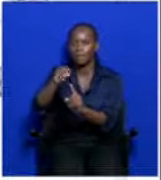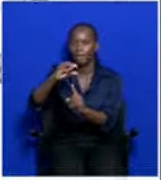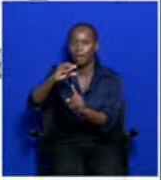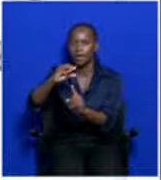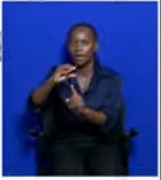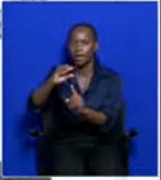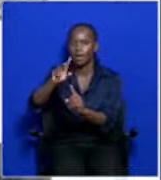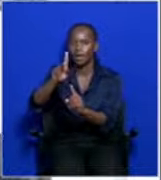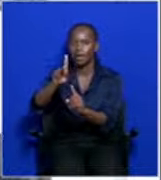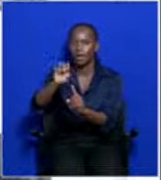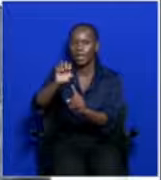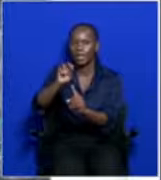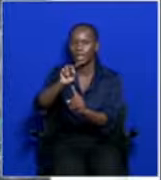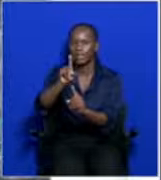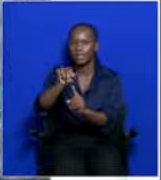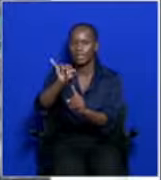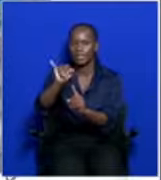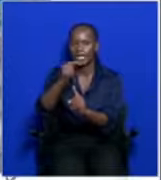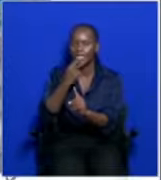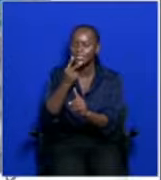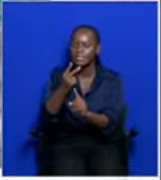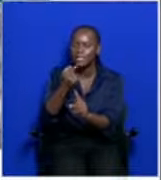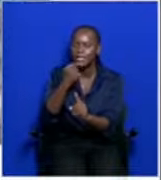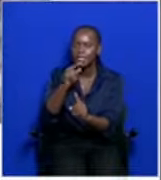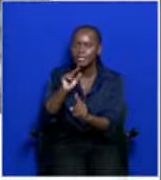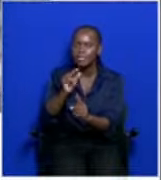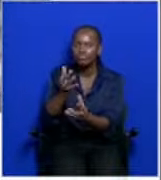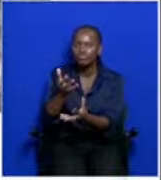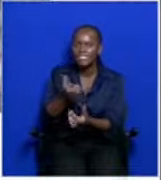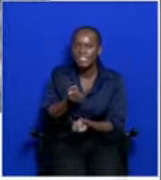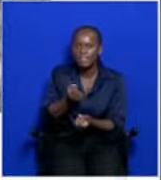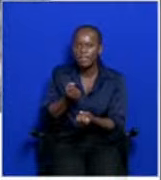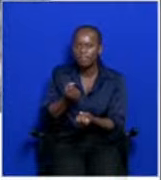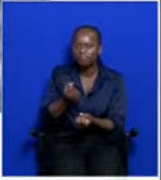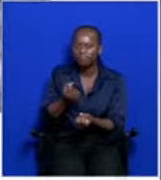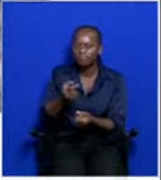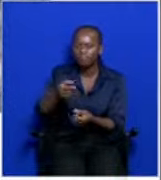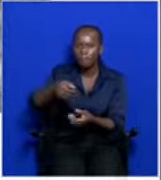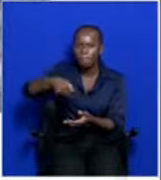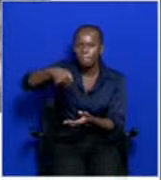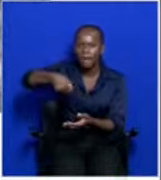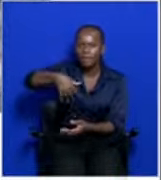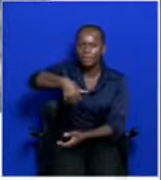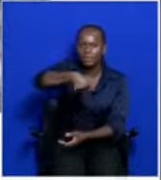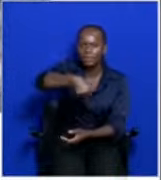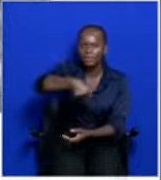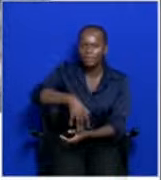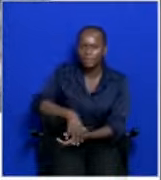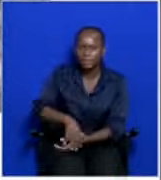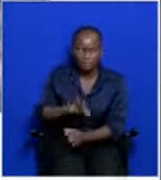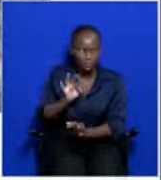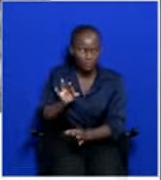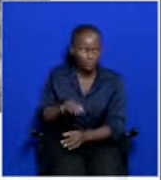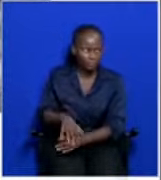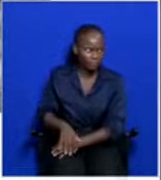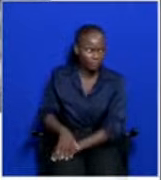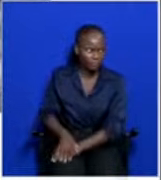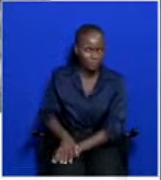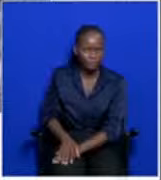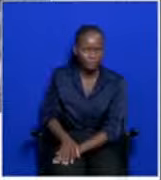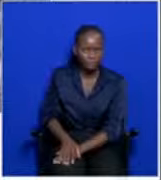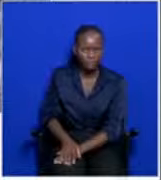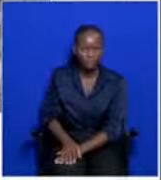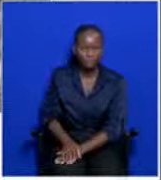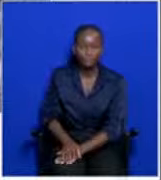We can go forward. The next pictures also Sorry have. to try and help again. If Yes, you ma'am. go